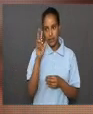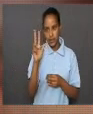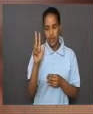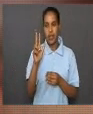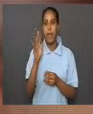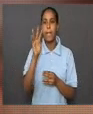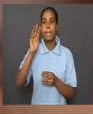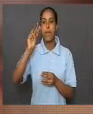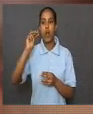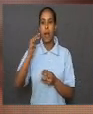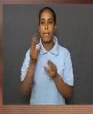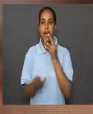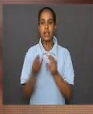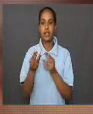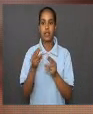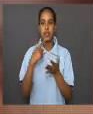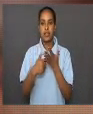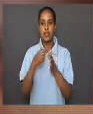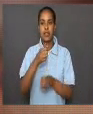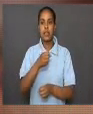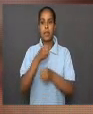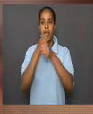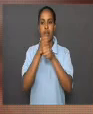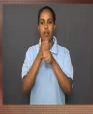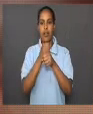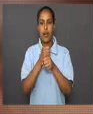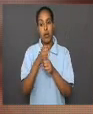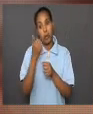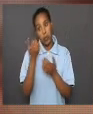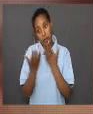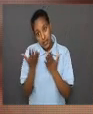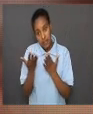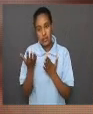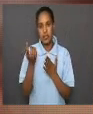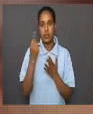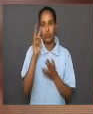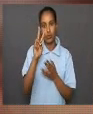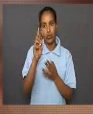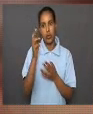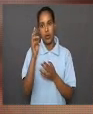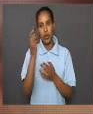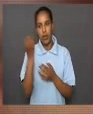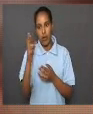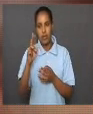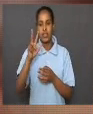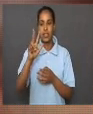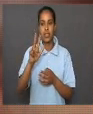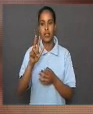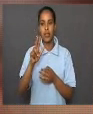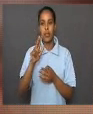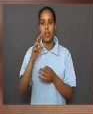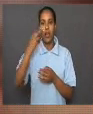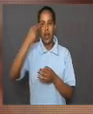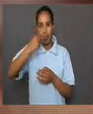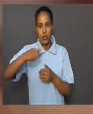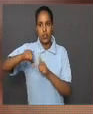molar mass. This depends on whether 1, 2, or 3